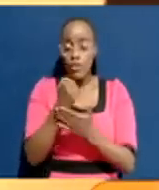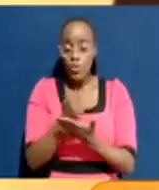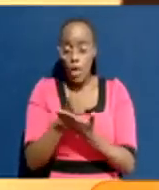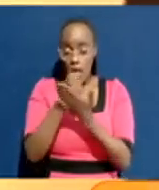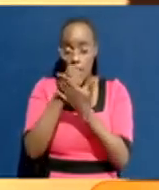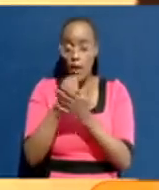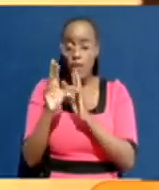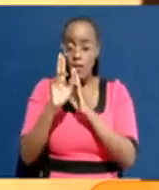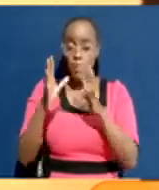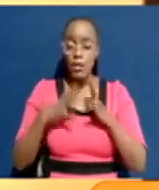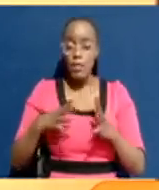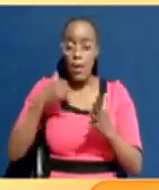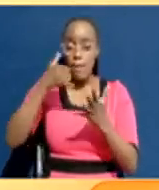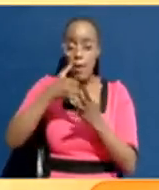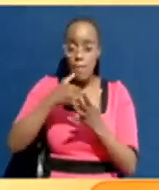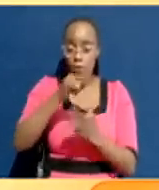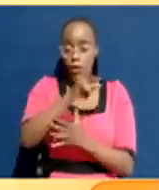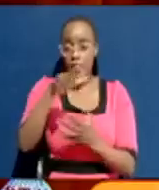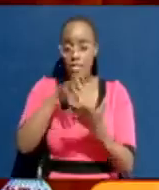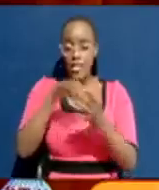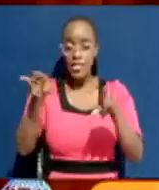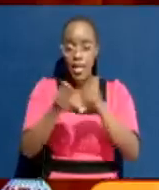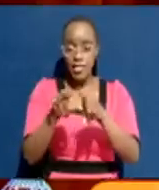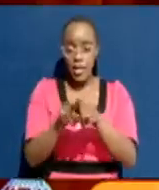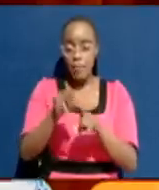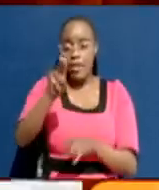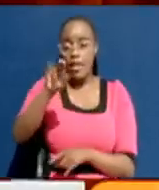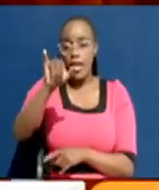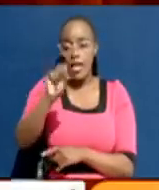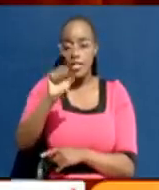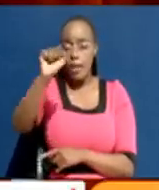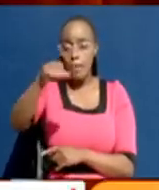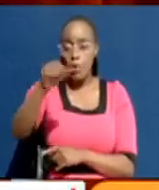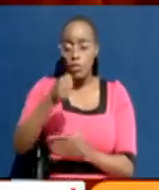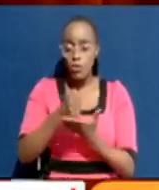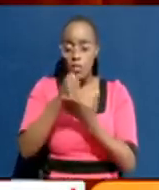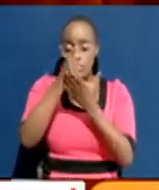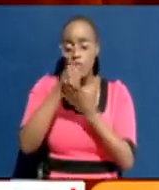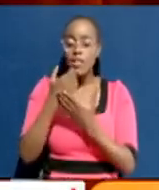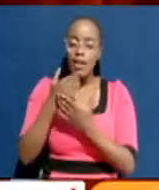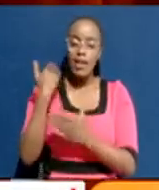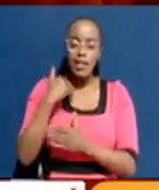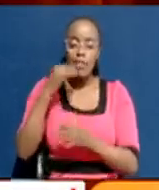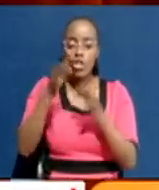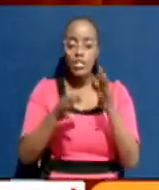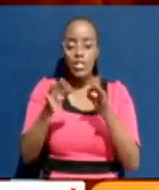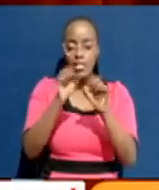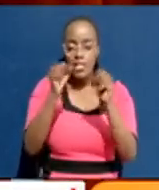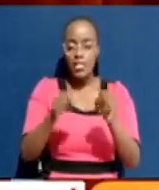kuwashtaki wanaohusika na visa kama hivyo. As NIS, we will be able to assist the criminal justice system to